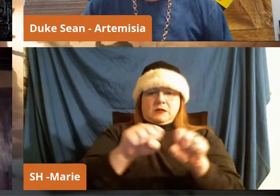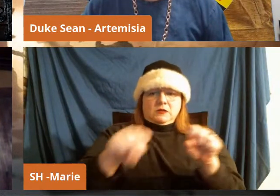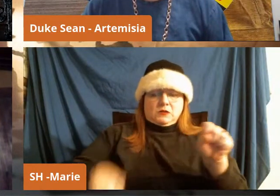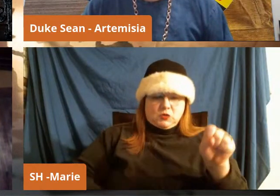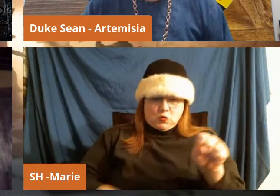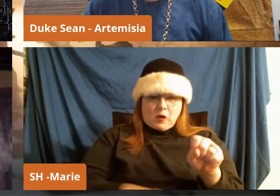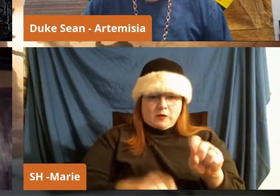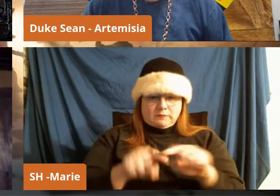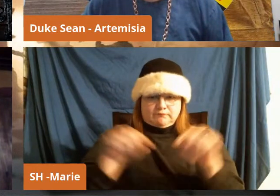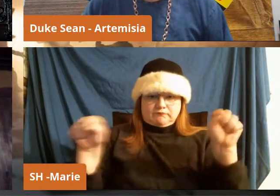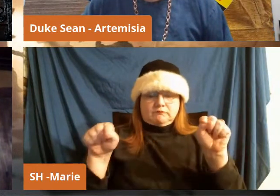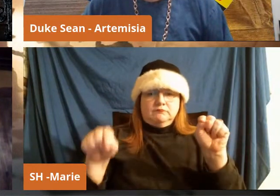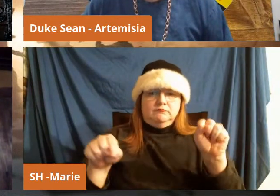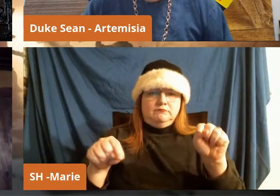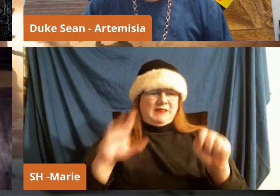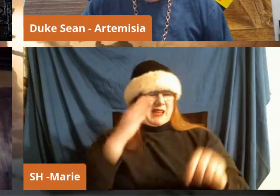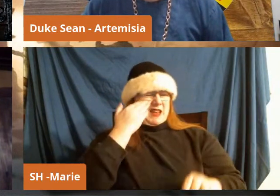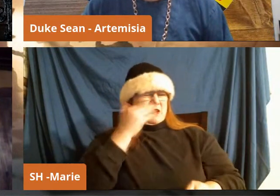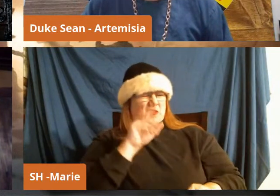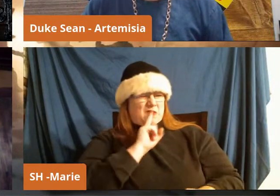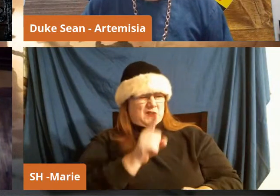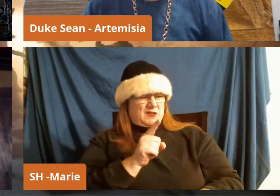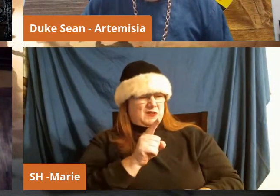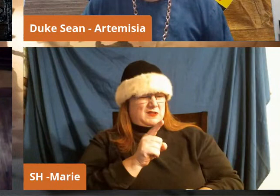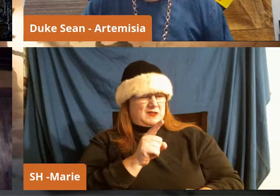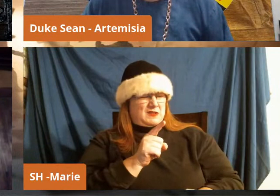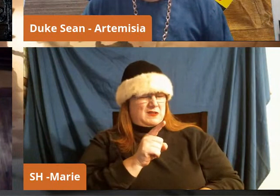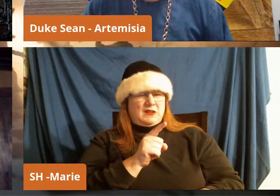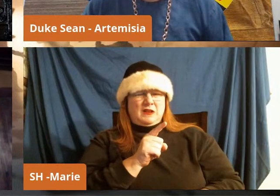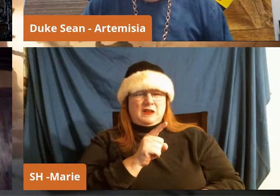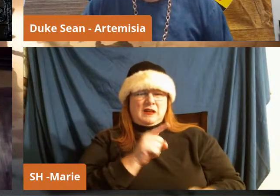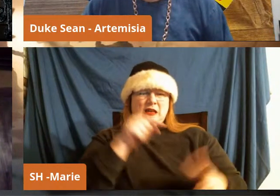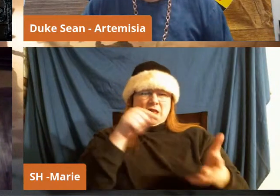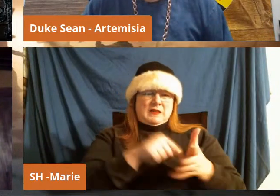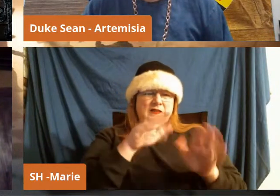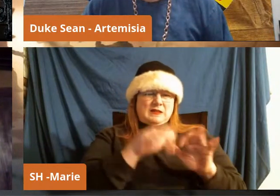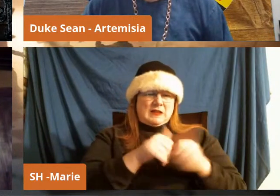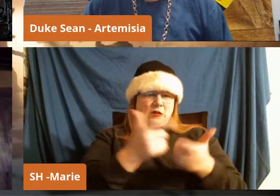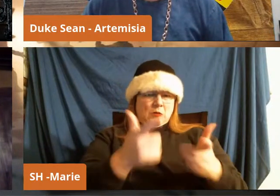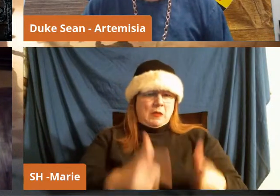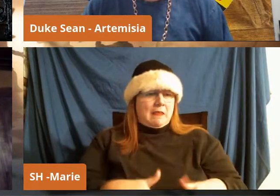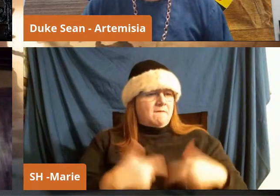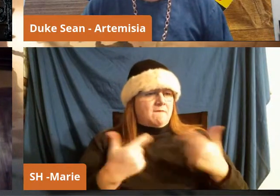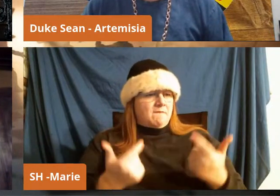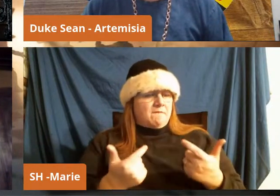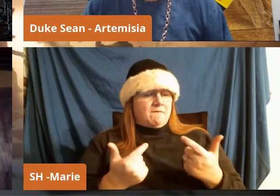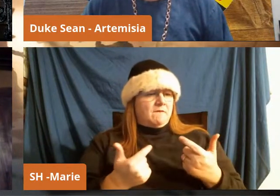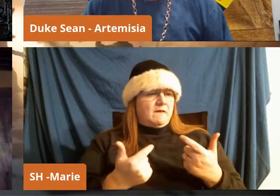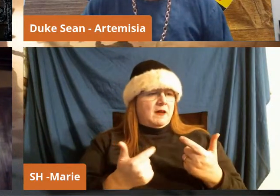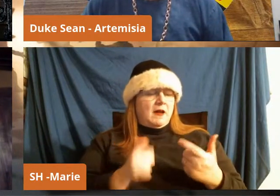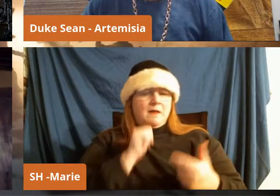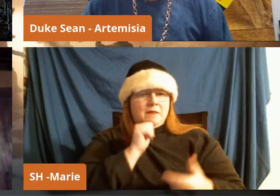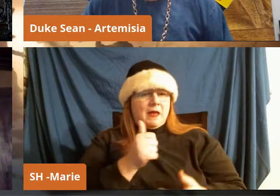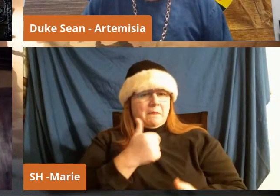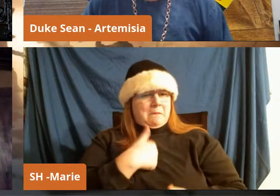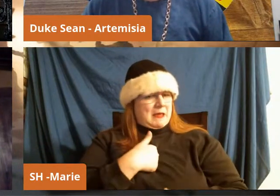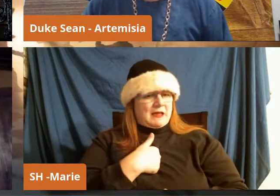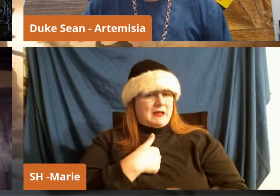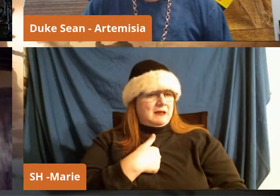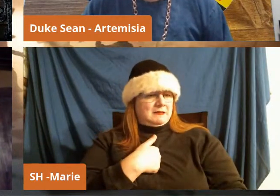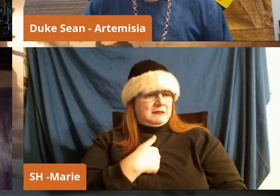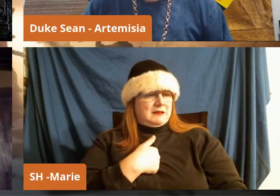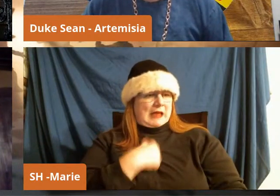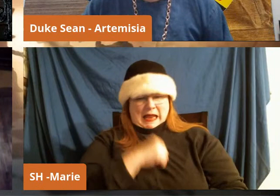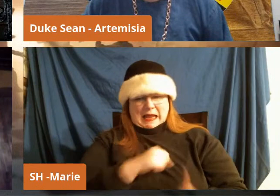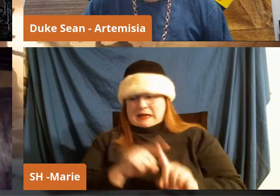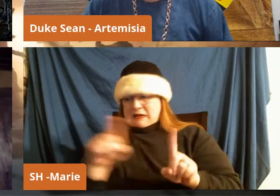To me, I don't know if there is that sharp distinction, because like Sean said, this is how you live. I'm not me